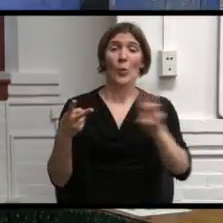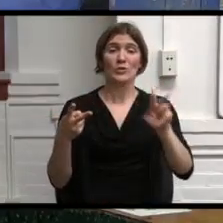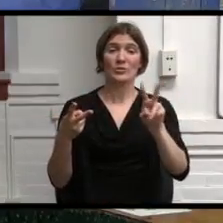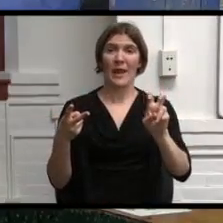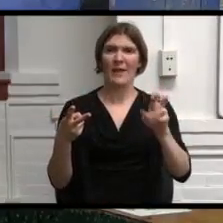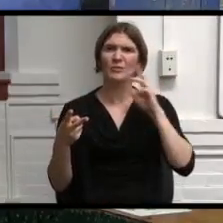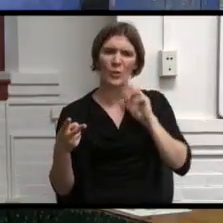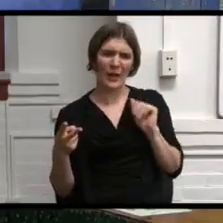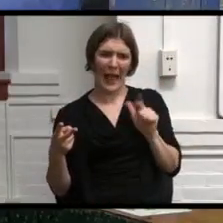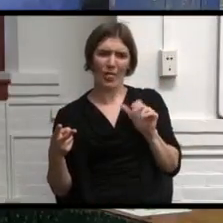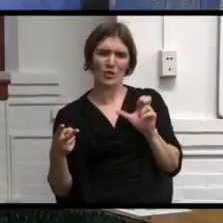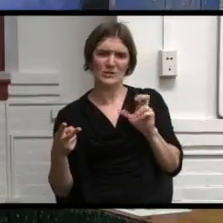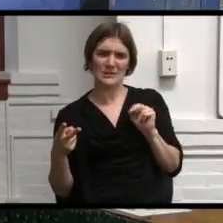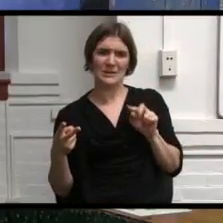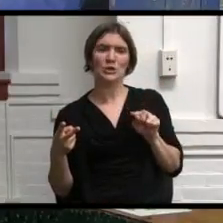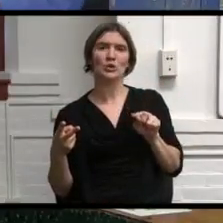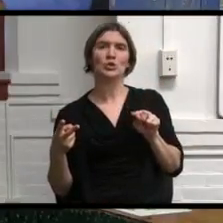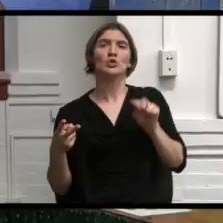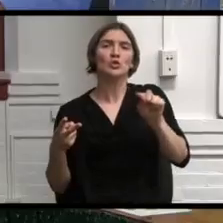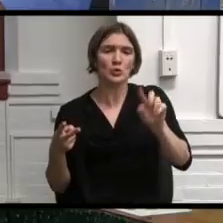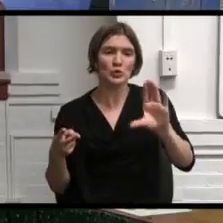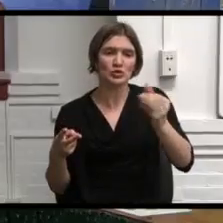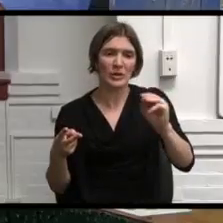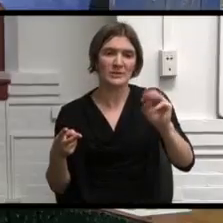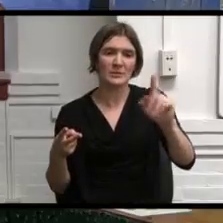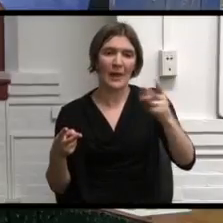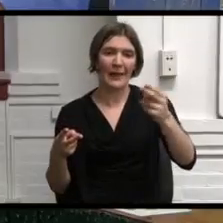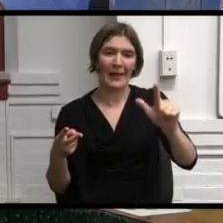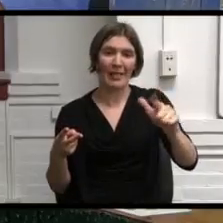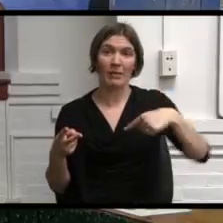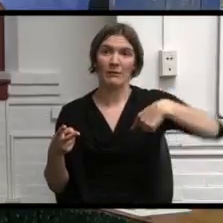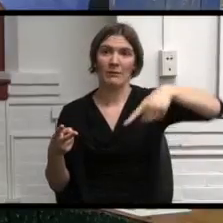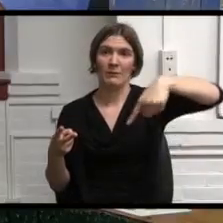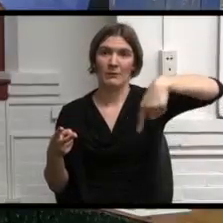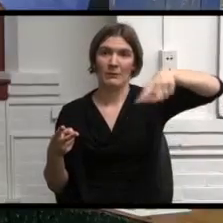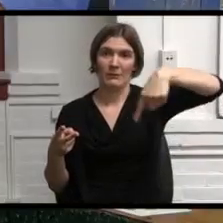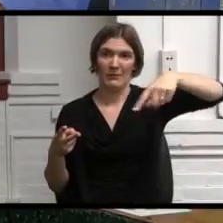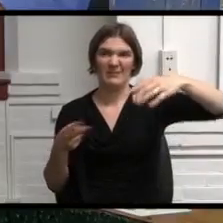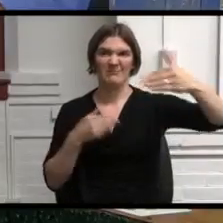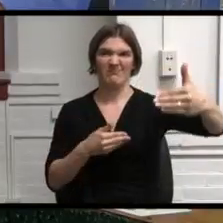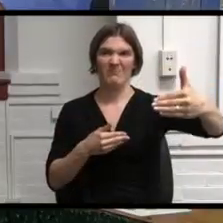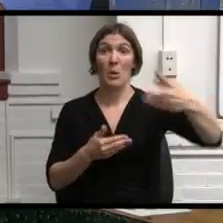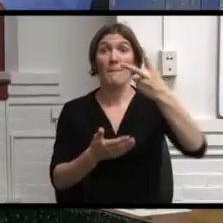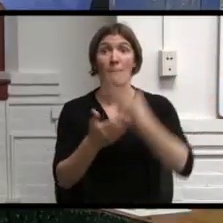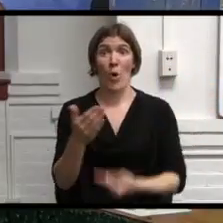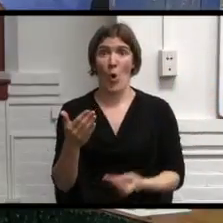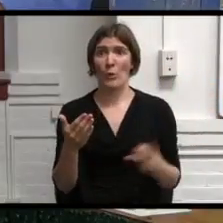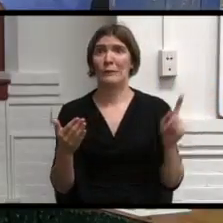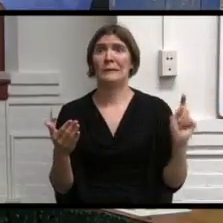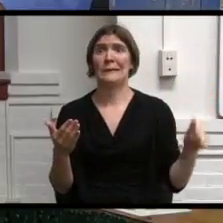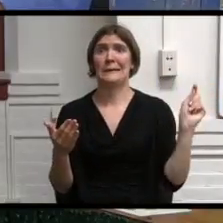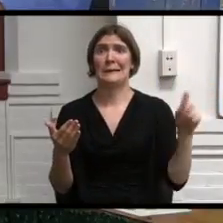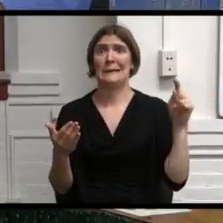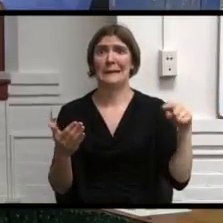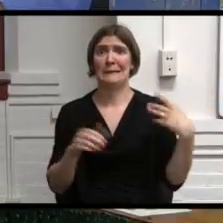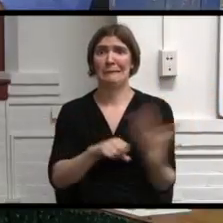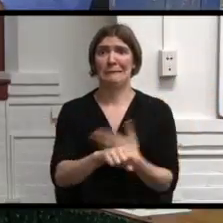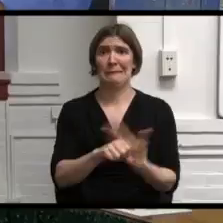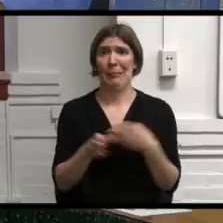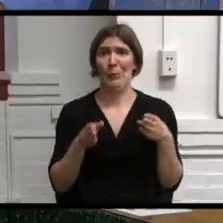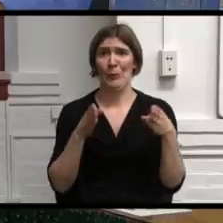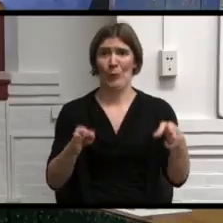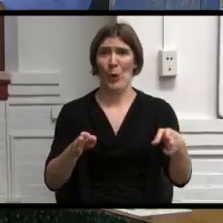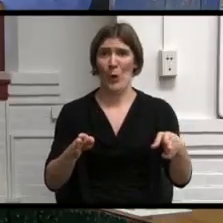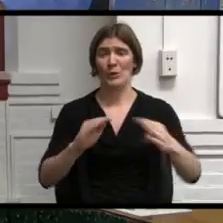from Allerton to Chestnut Hill. And both locations are in need of a good paving job, and